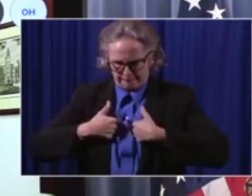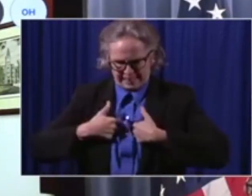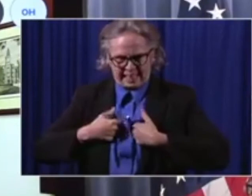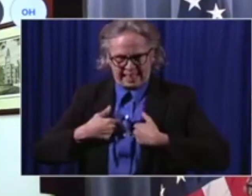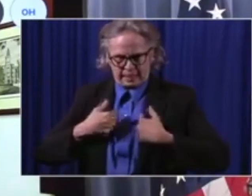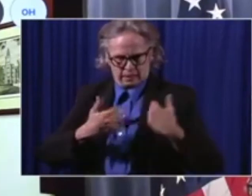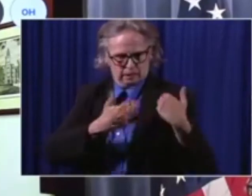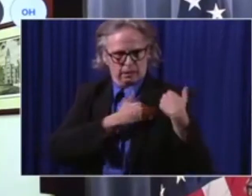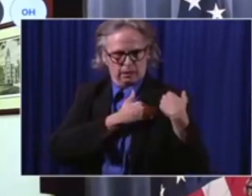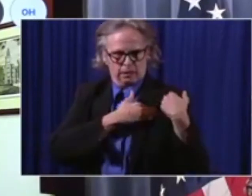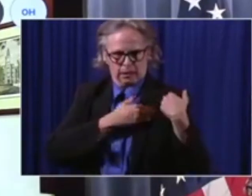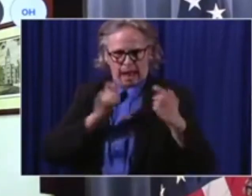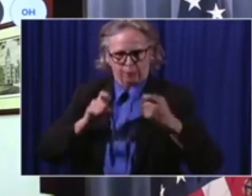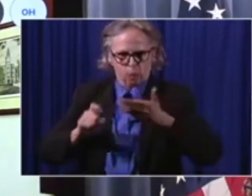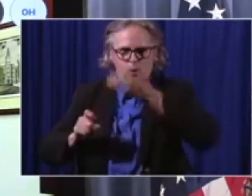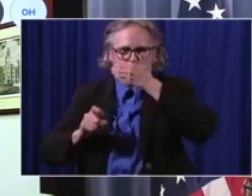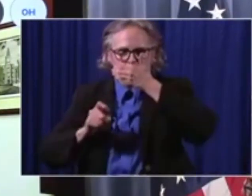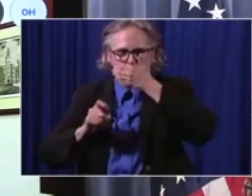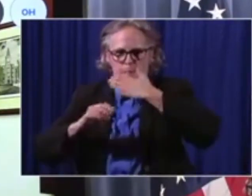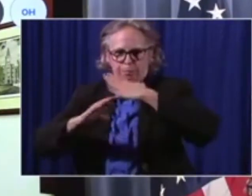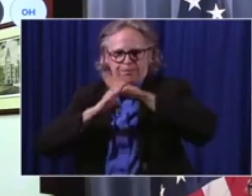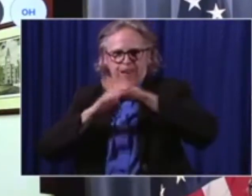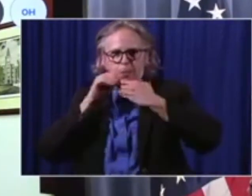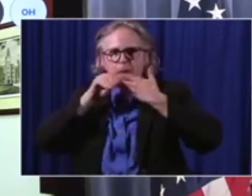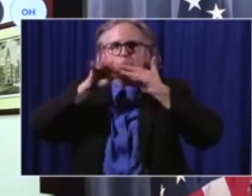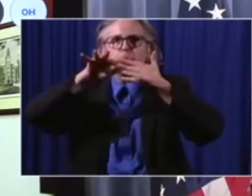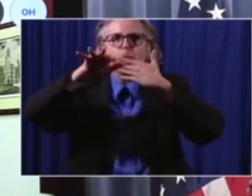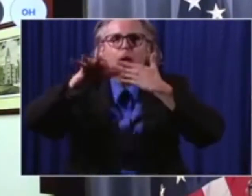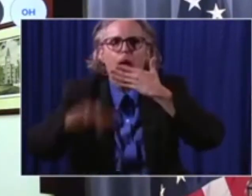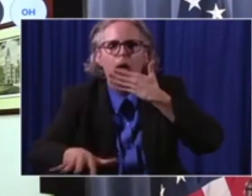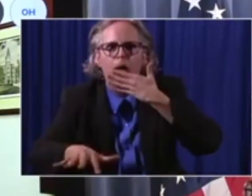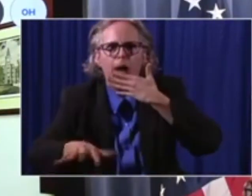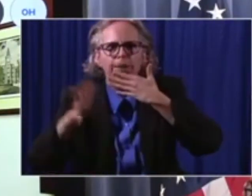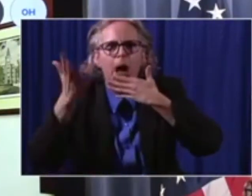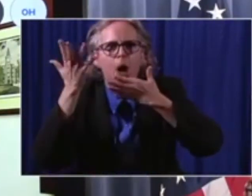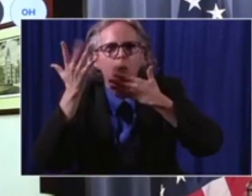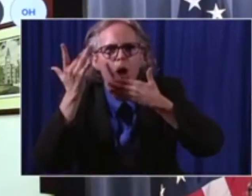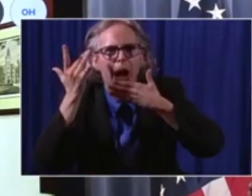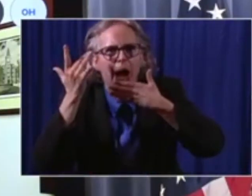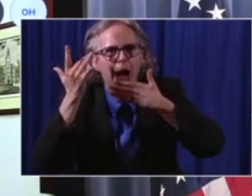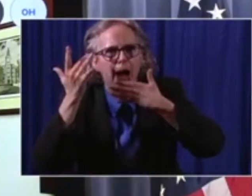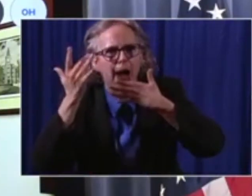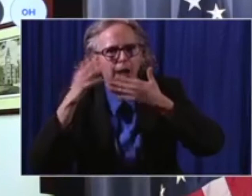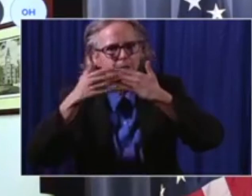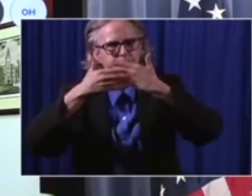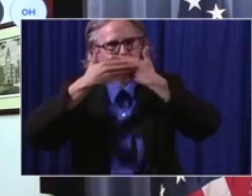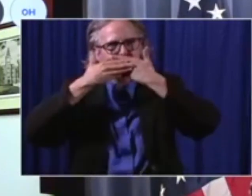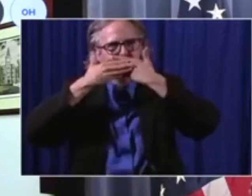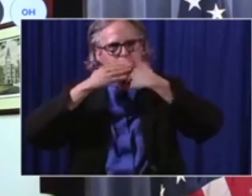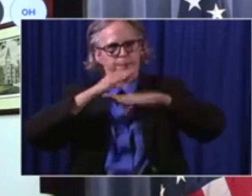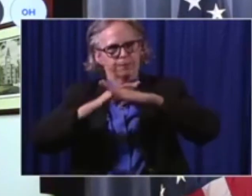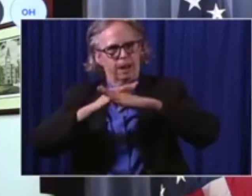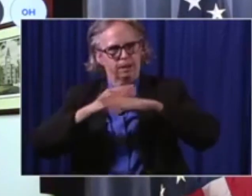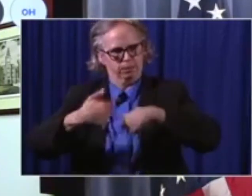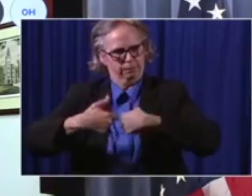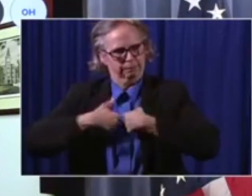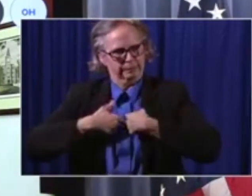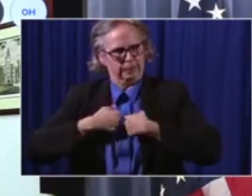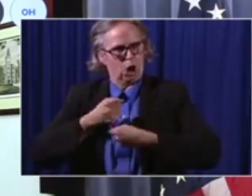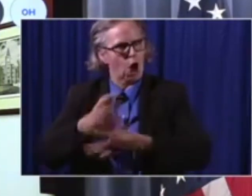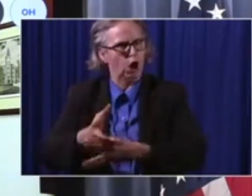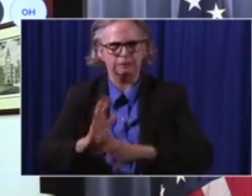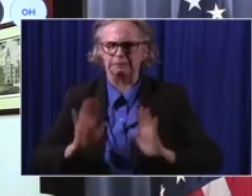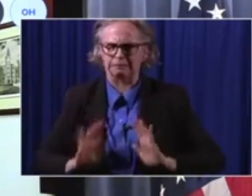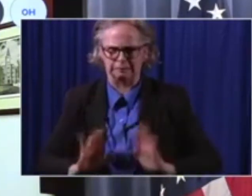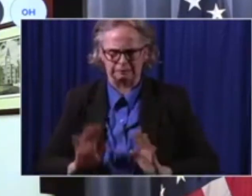spreading the disease. It's the primary use of the face mask. At the same time, if someone else either doesn't have a face mask on, or